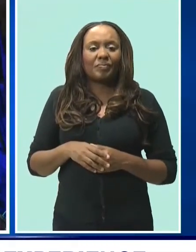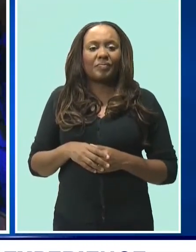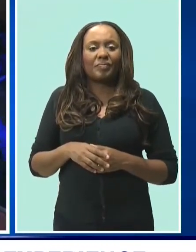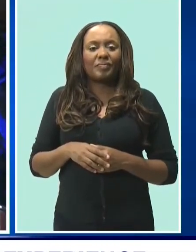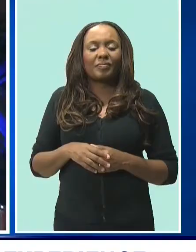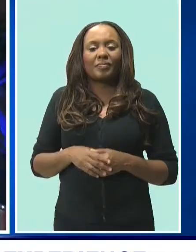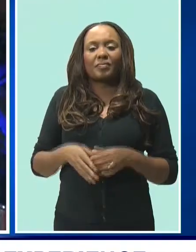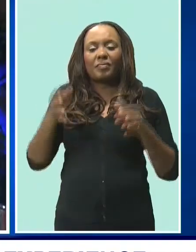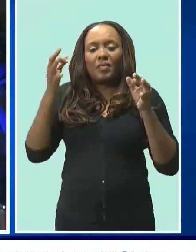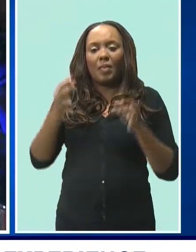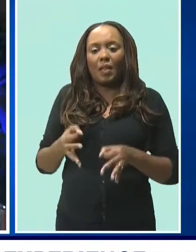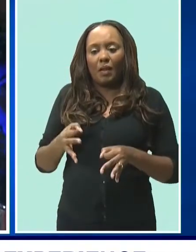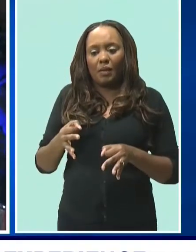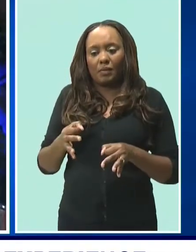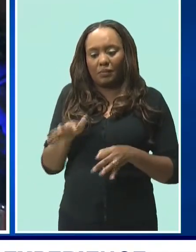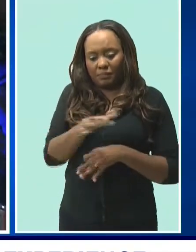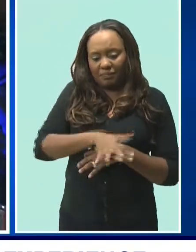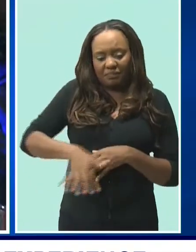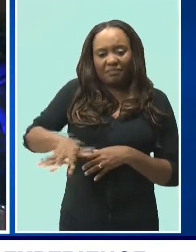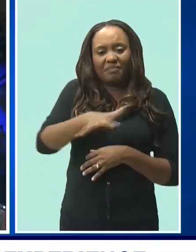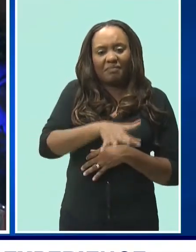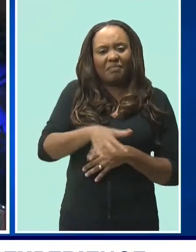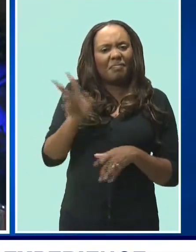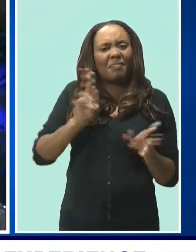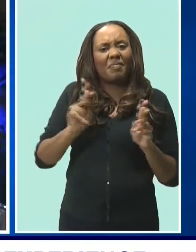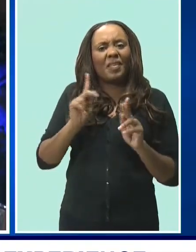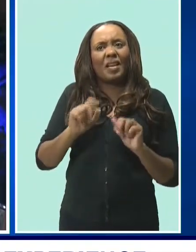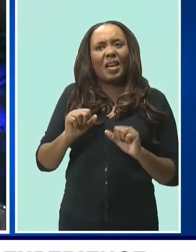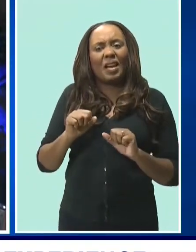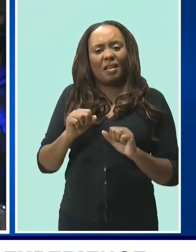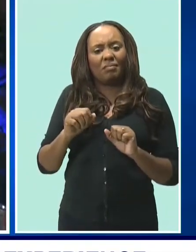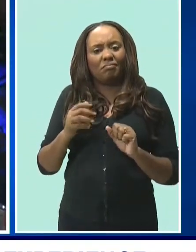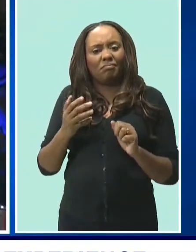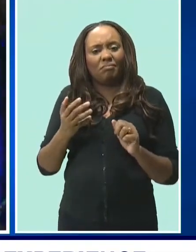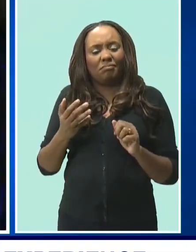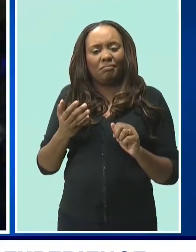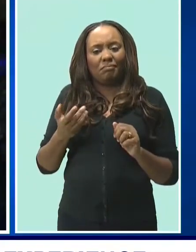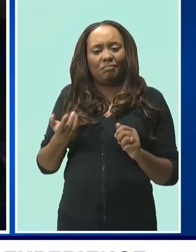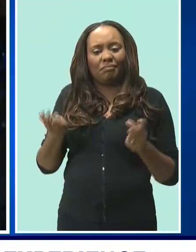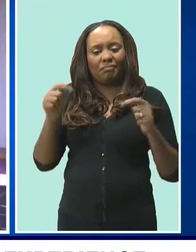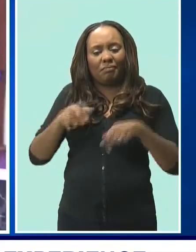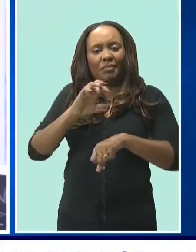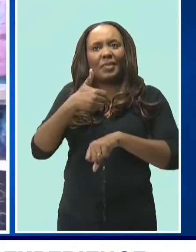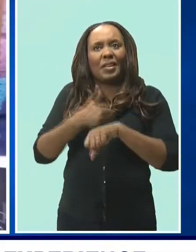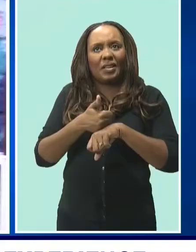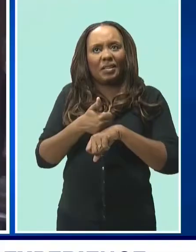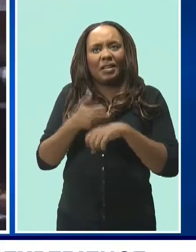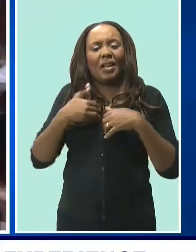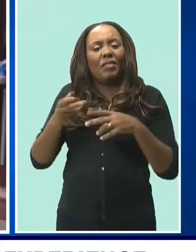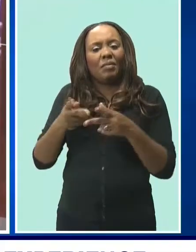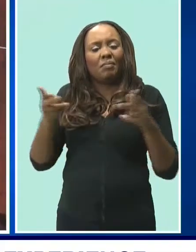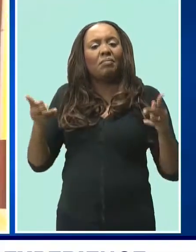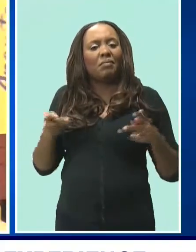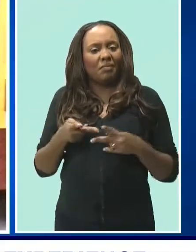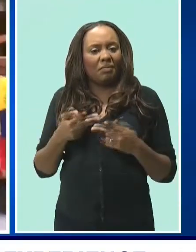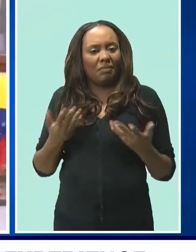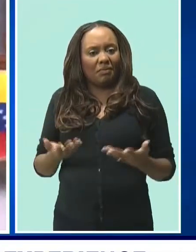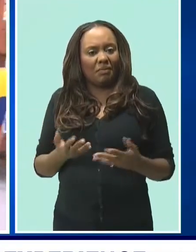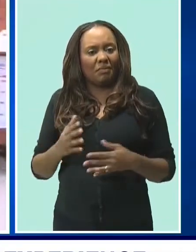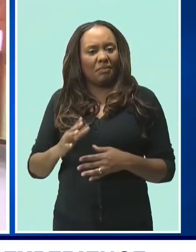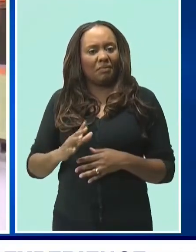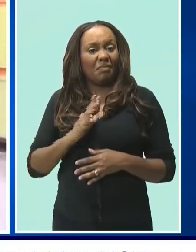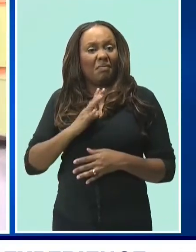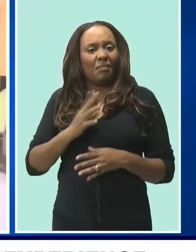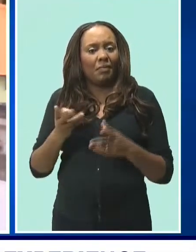make this space available to all of these small businesses so that they could have a place to call home. Ms.